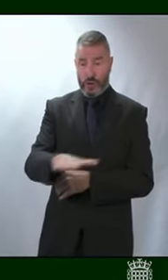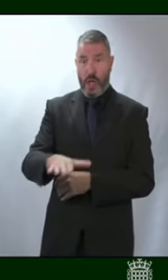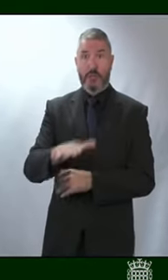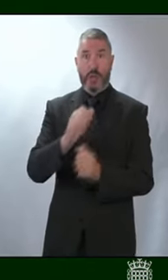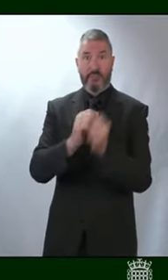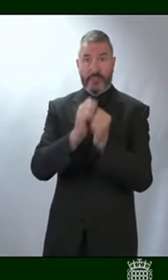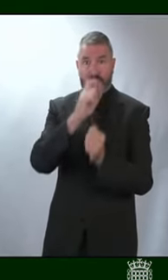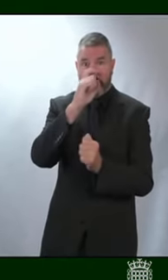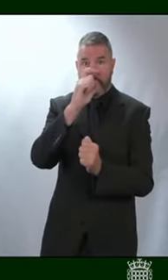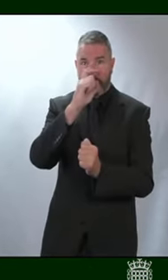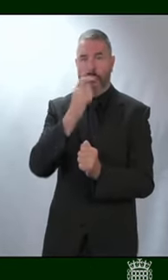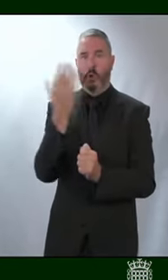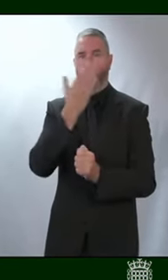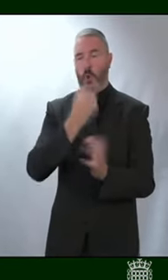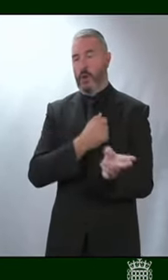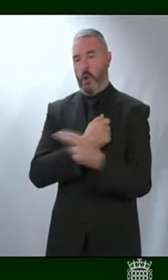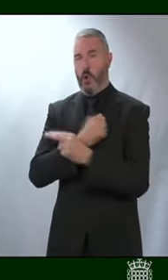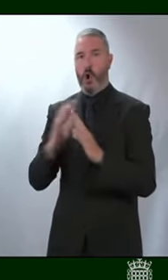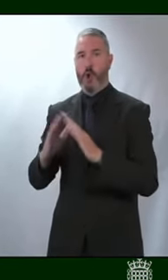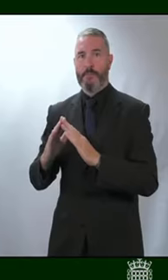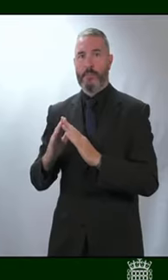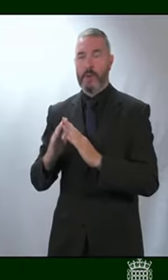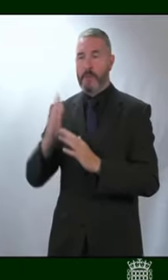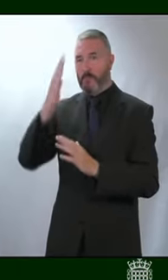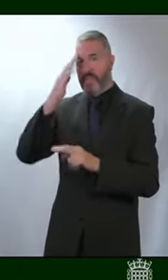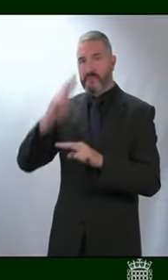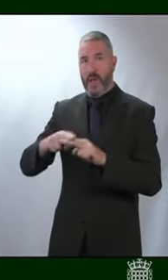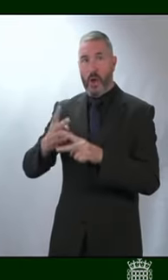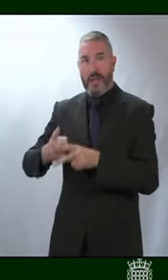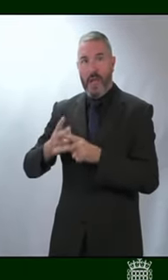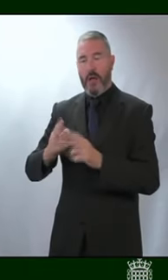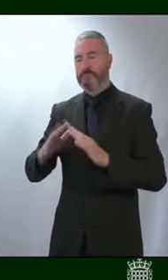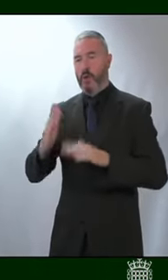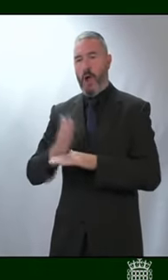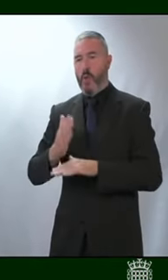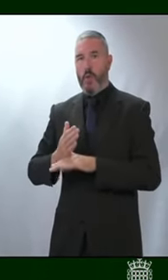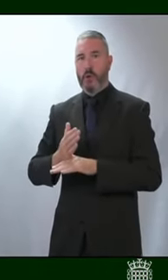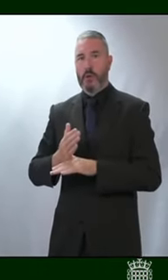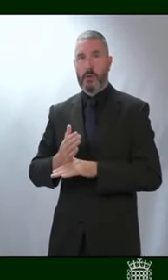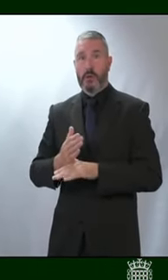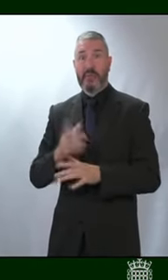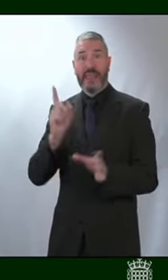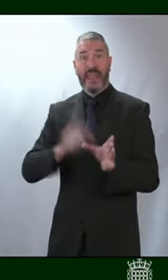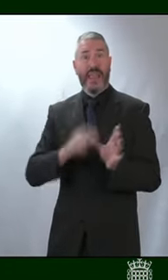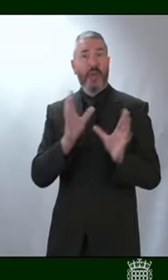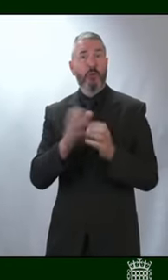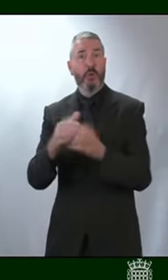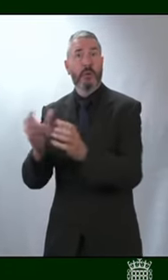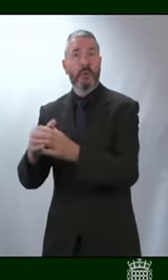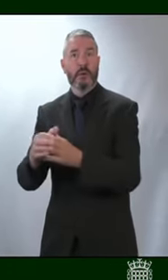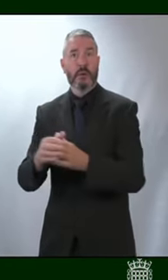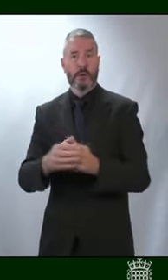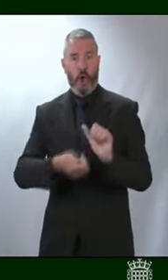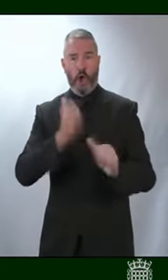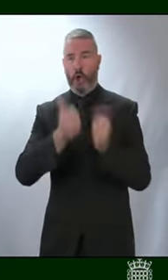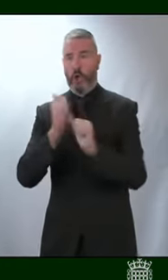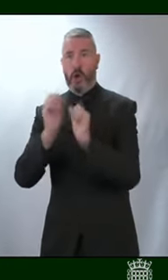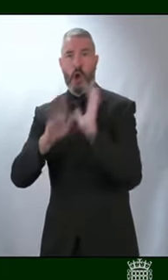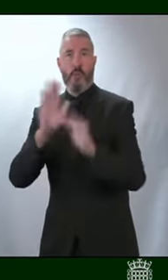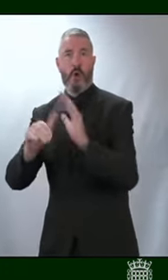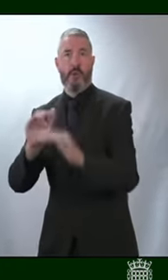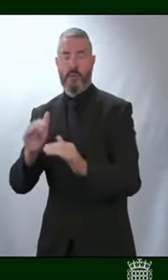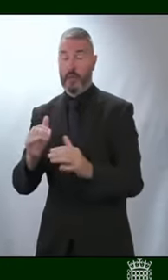school, mum, dad or carer off work, and in some cases all year groups off school. How on earth did we get